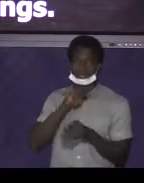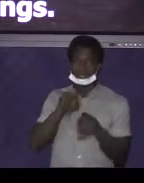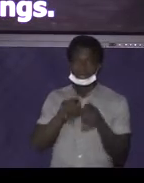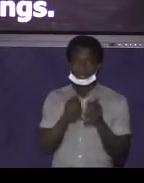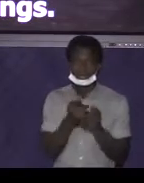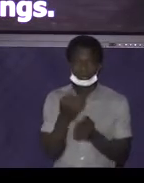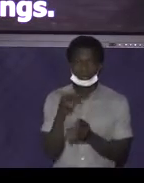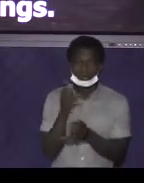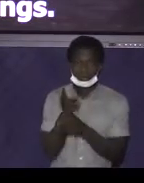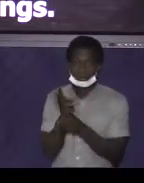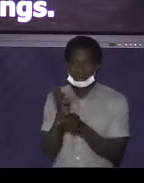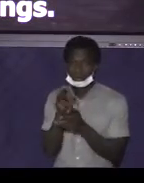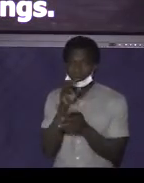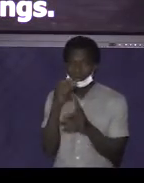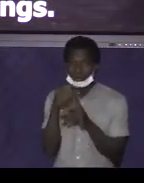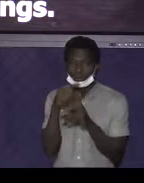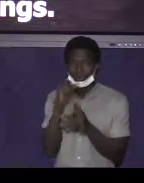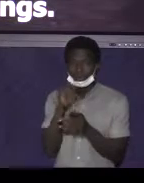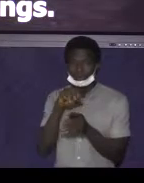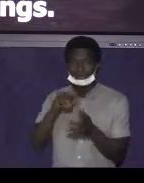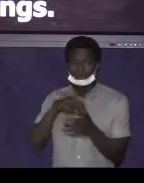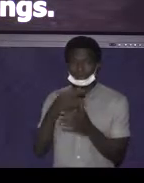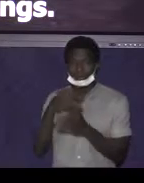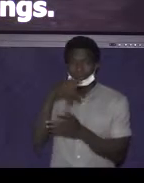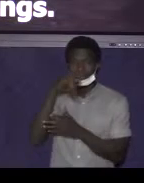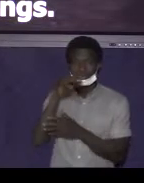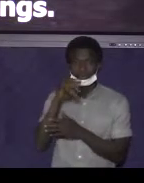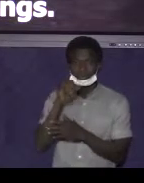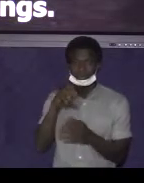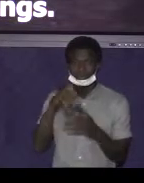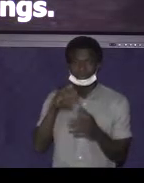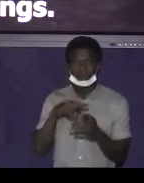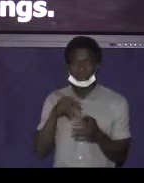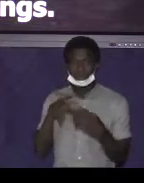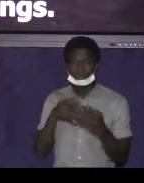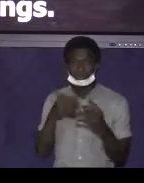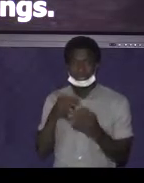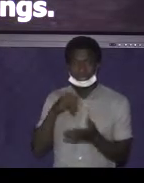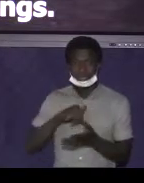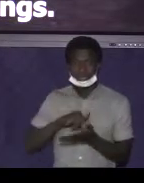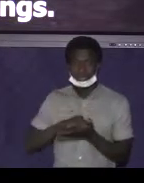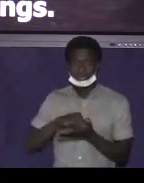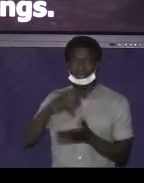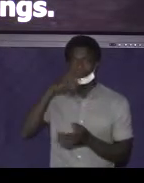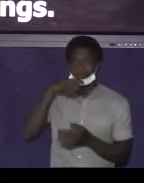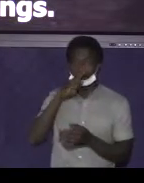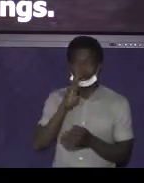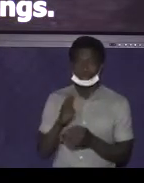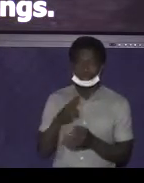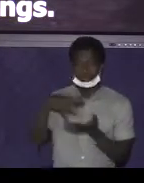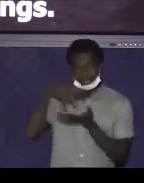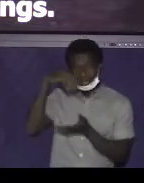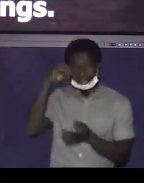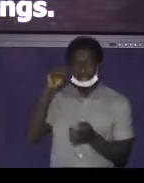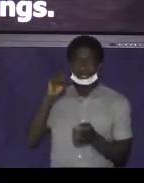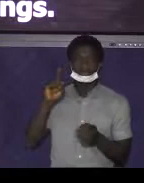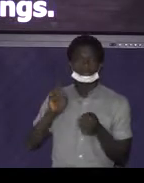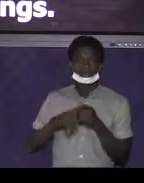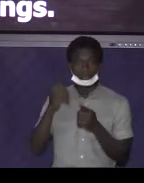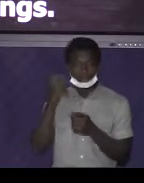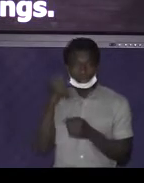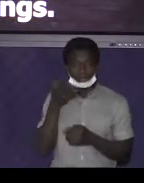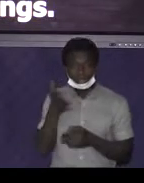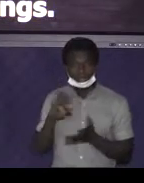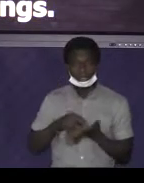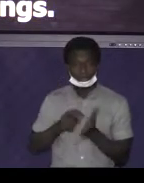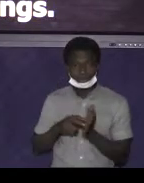words, whether phrase or sentence, which must be learned as a whole to understand their meanings.